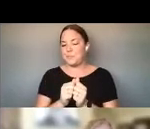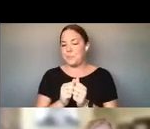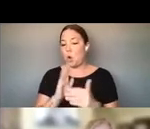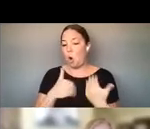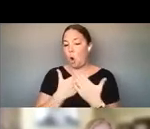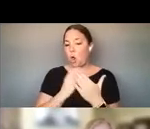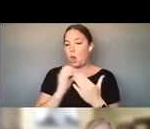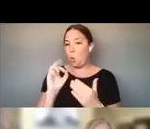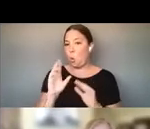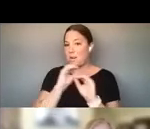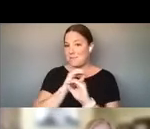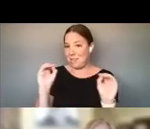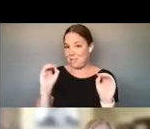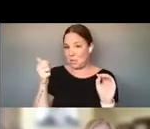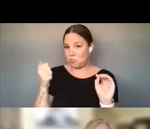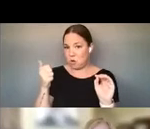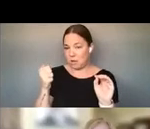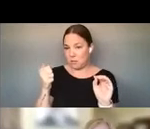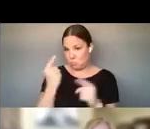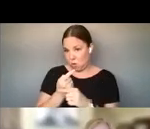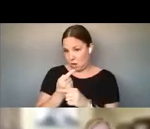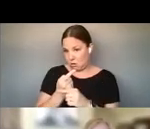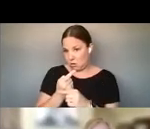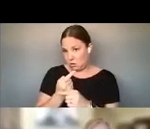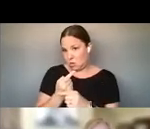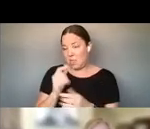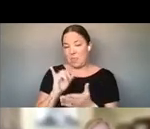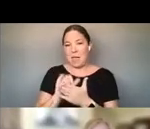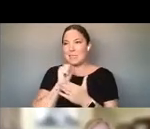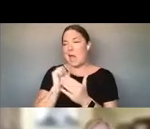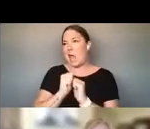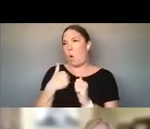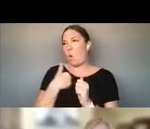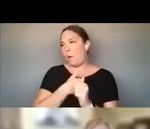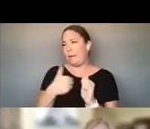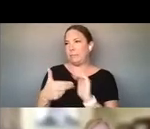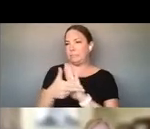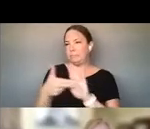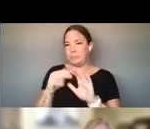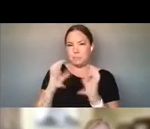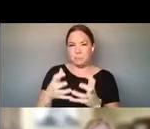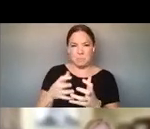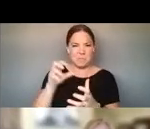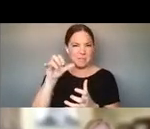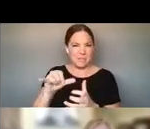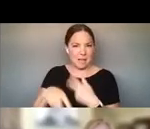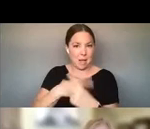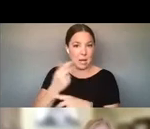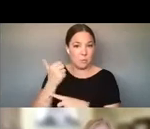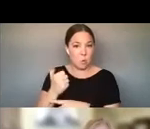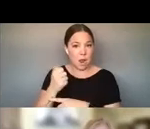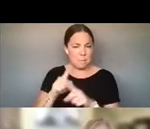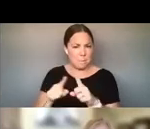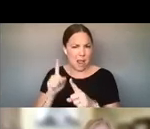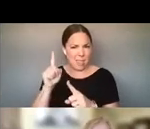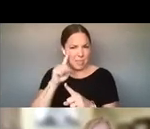grants, right, which is not how we would characterize that. But I think you get the